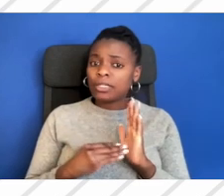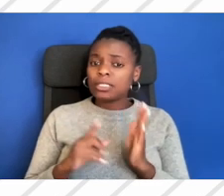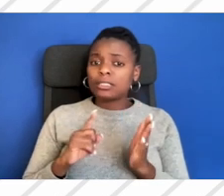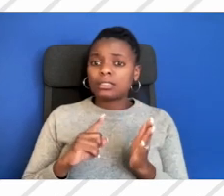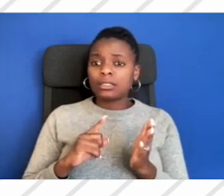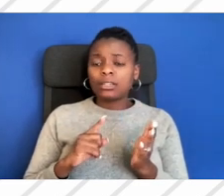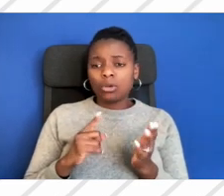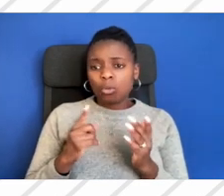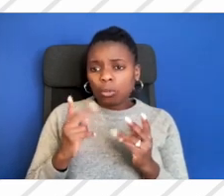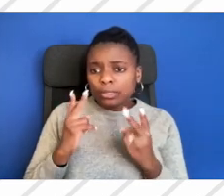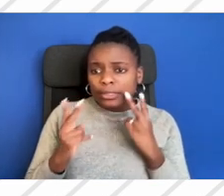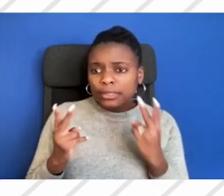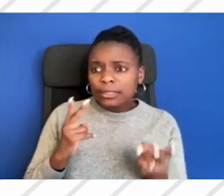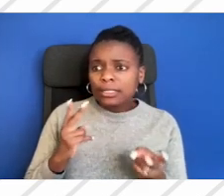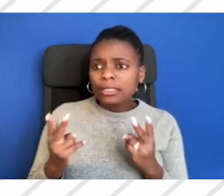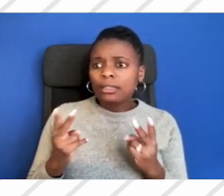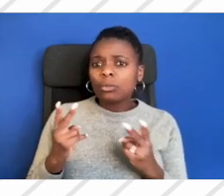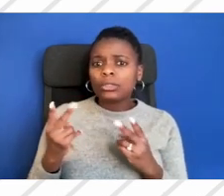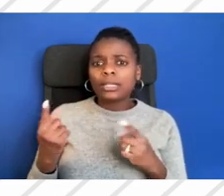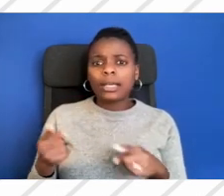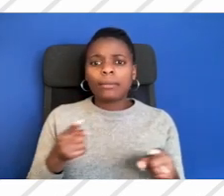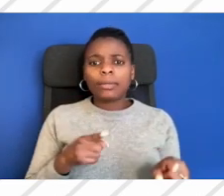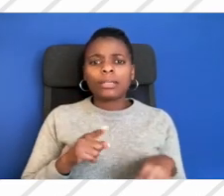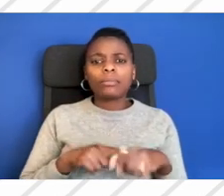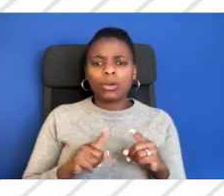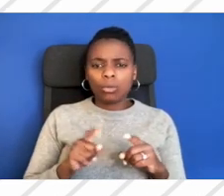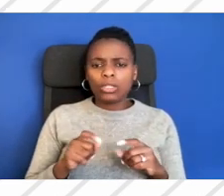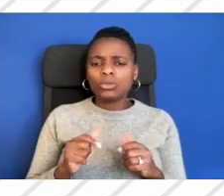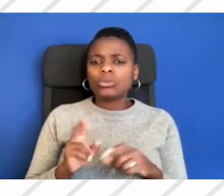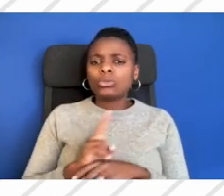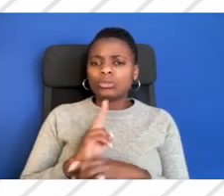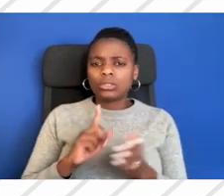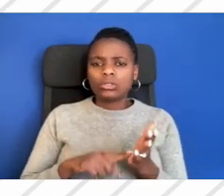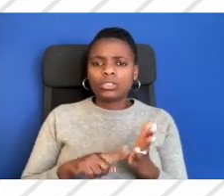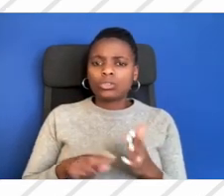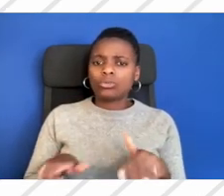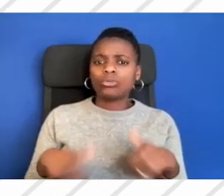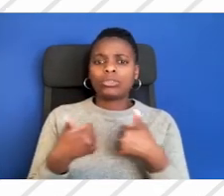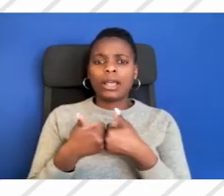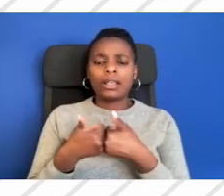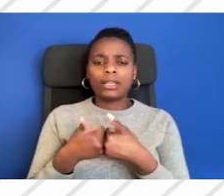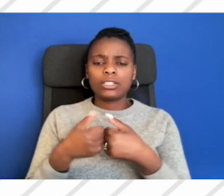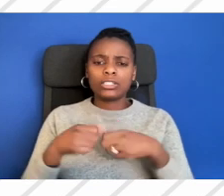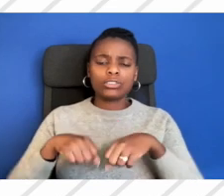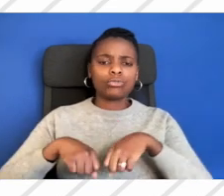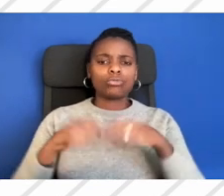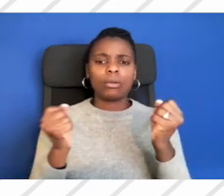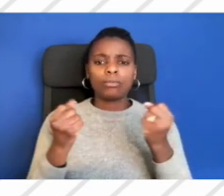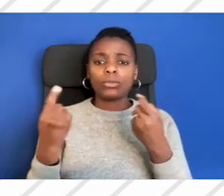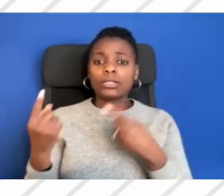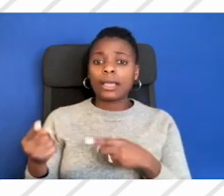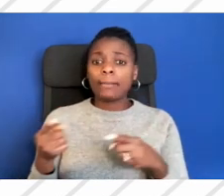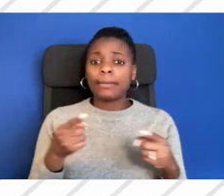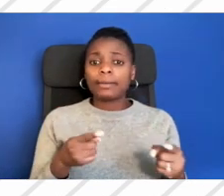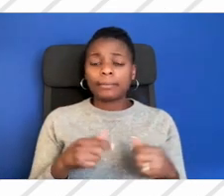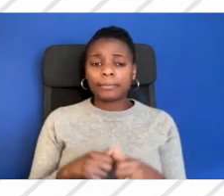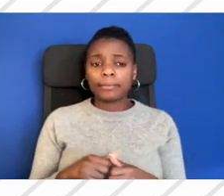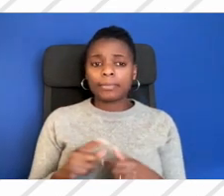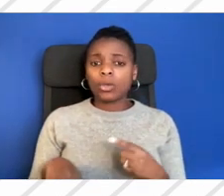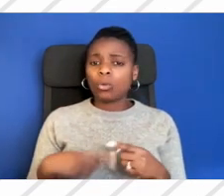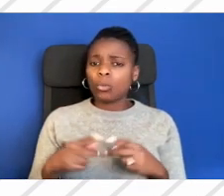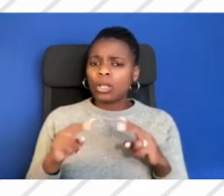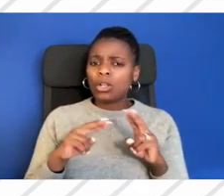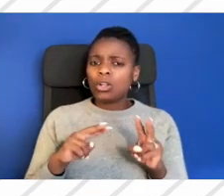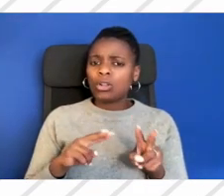to challenge and disrupt those problems. When we're taking stock of research that currently has already